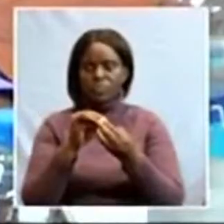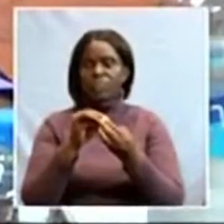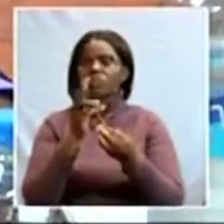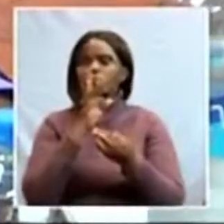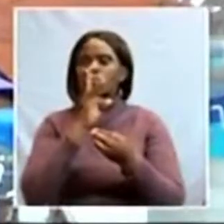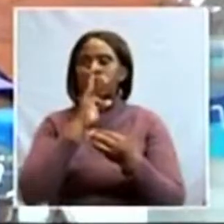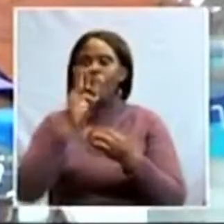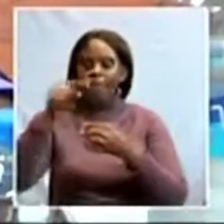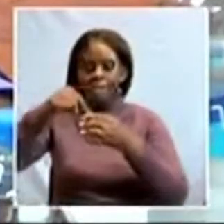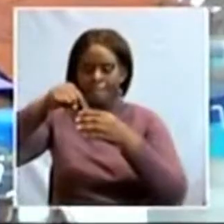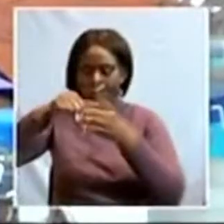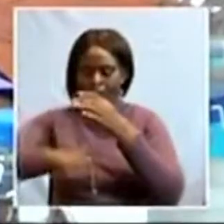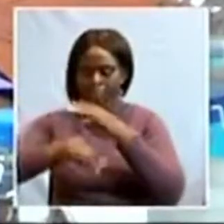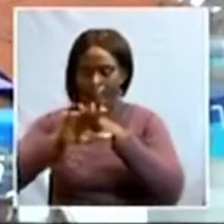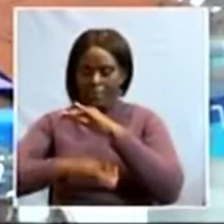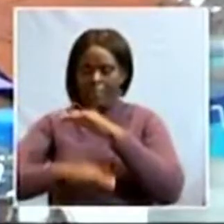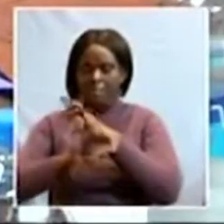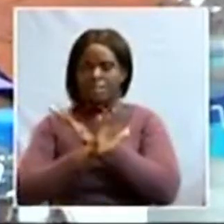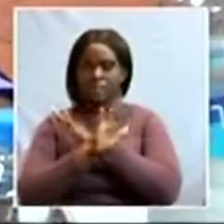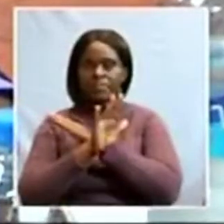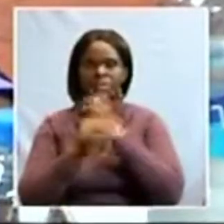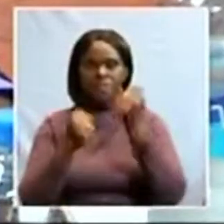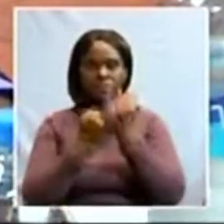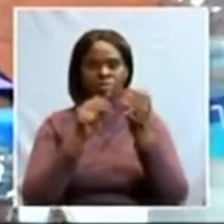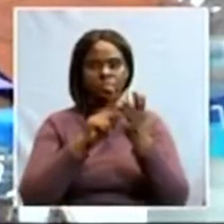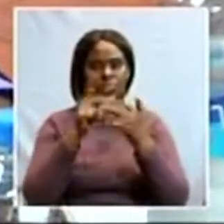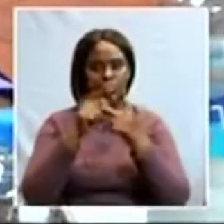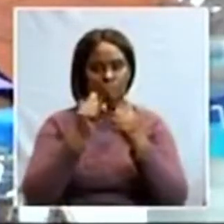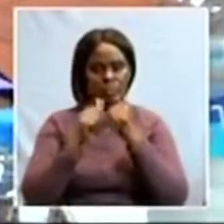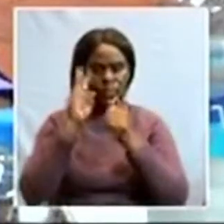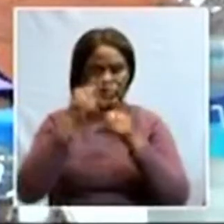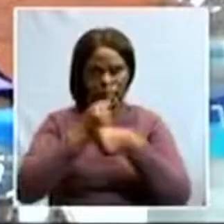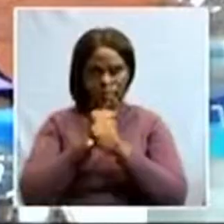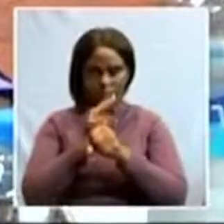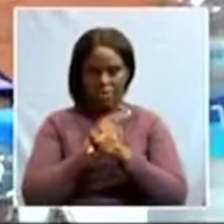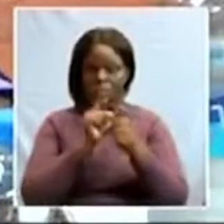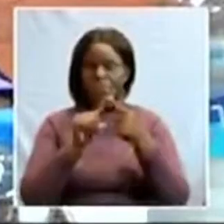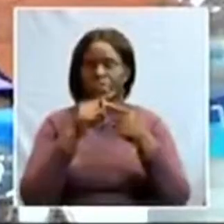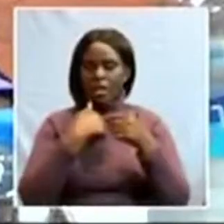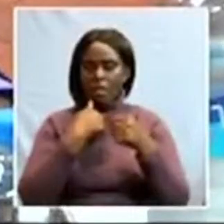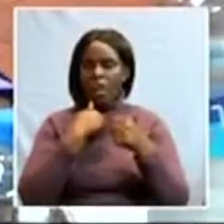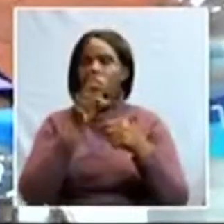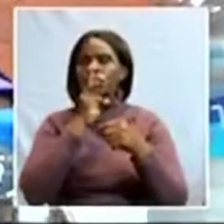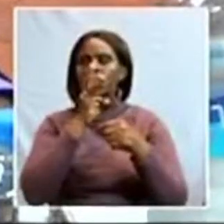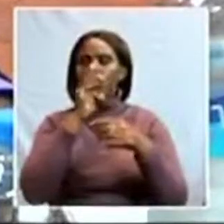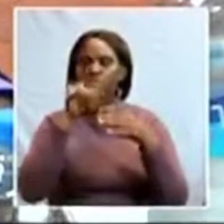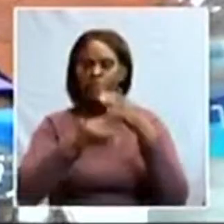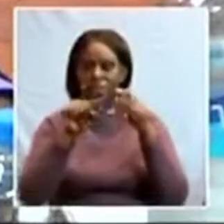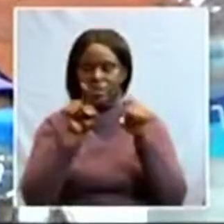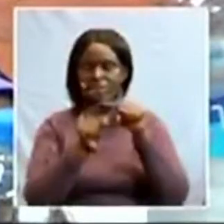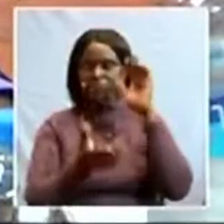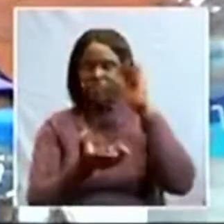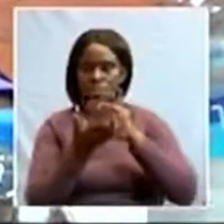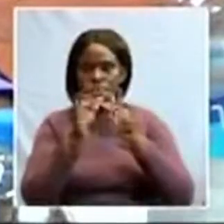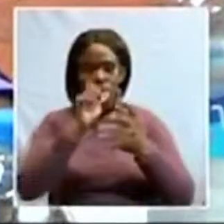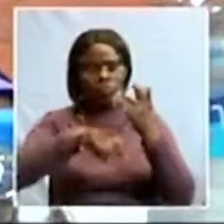drilling machine under the Zambia Devolution Support Program, which will enable us to drill bores at reduced cost.